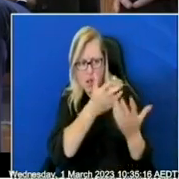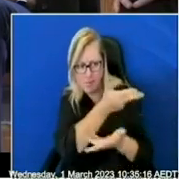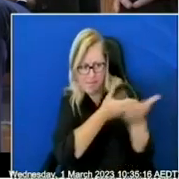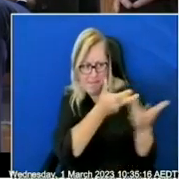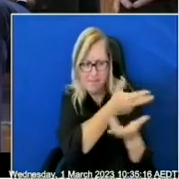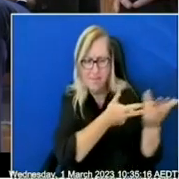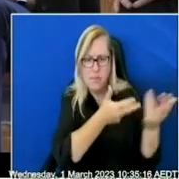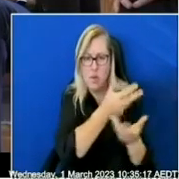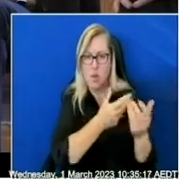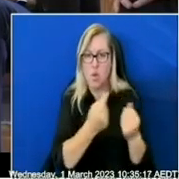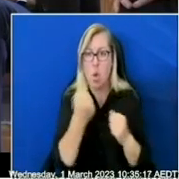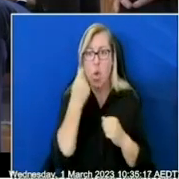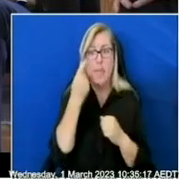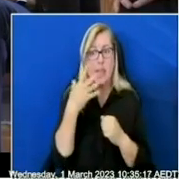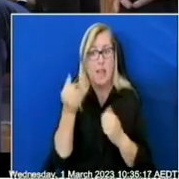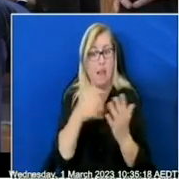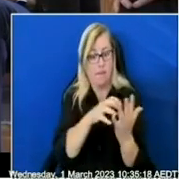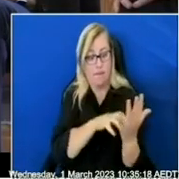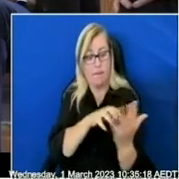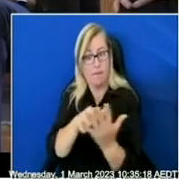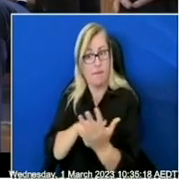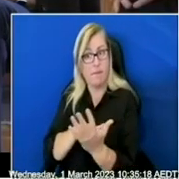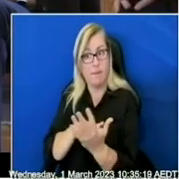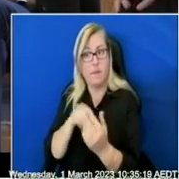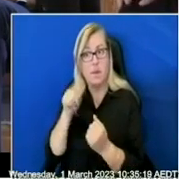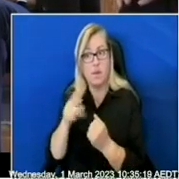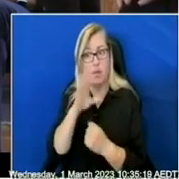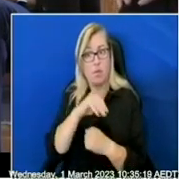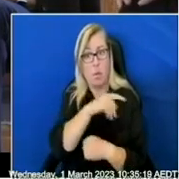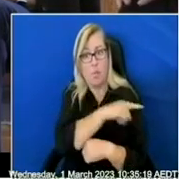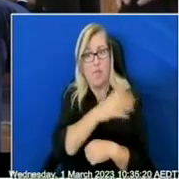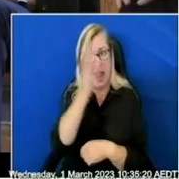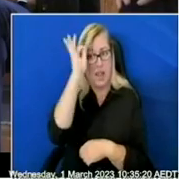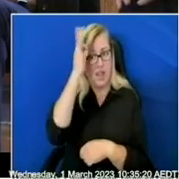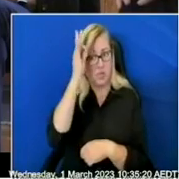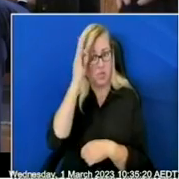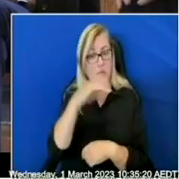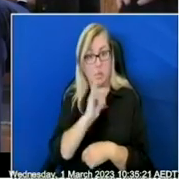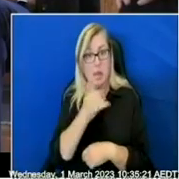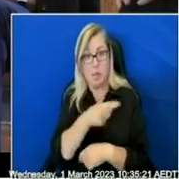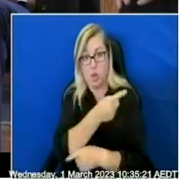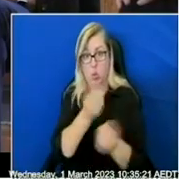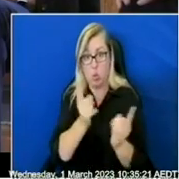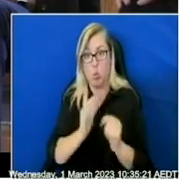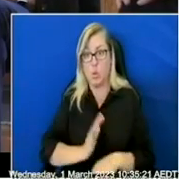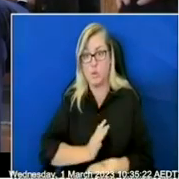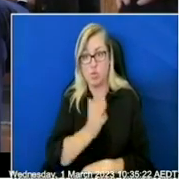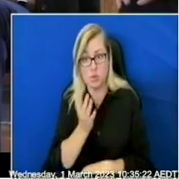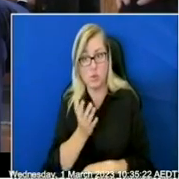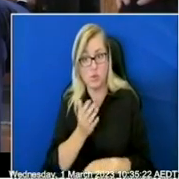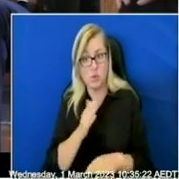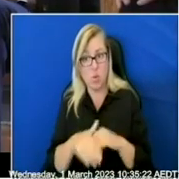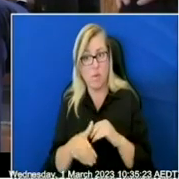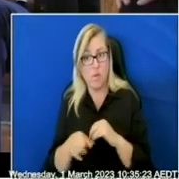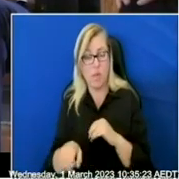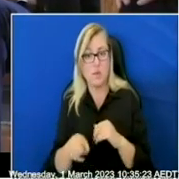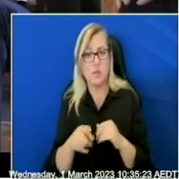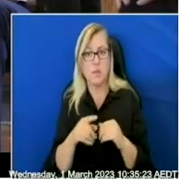might be a little bit more general, but it was still about the removal of children